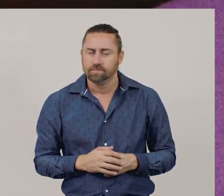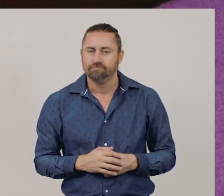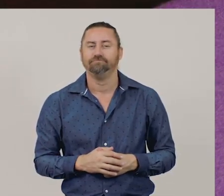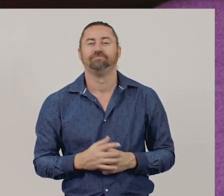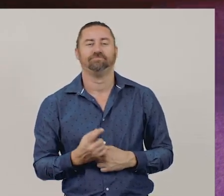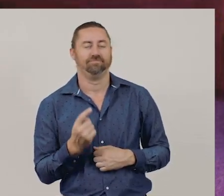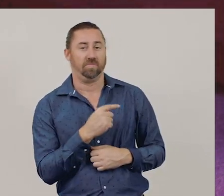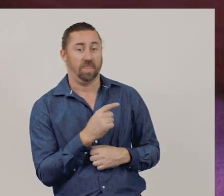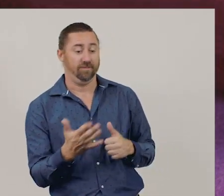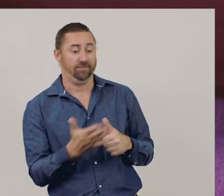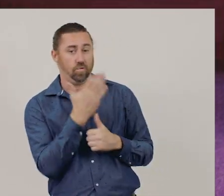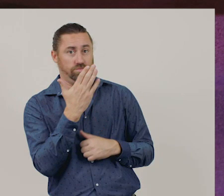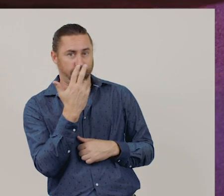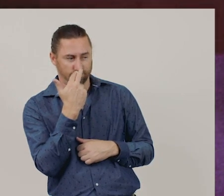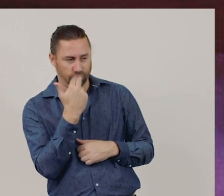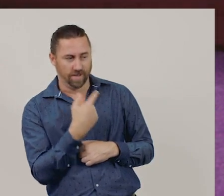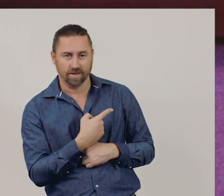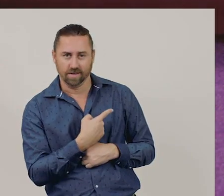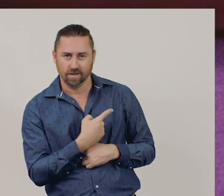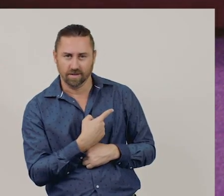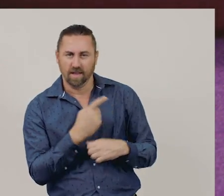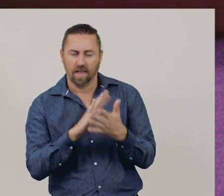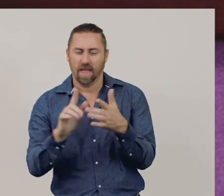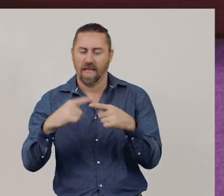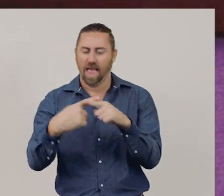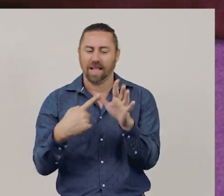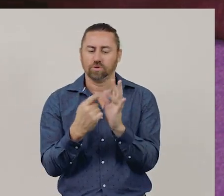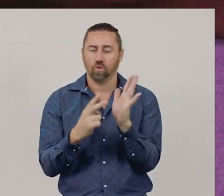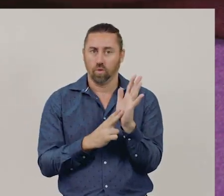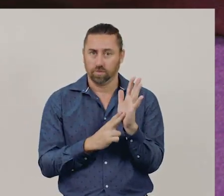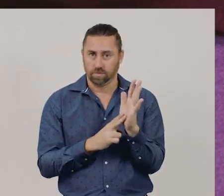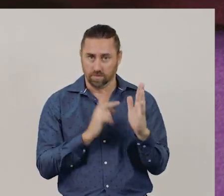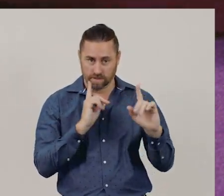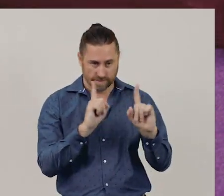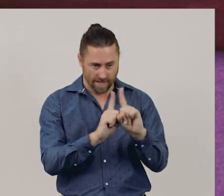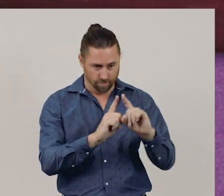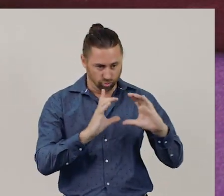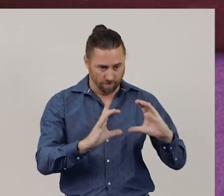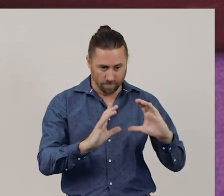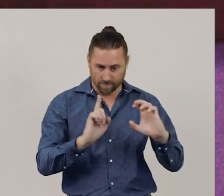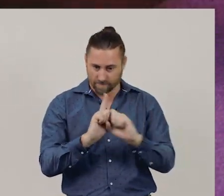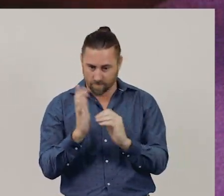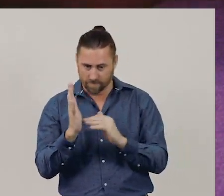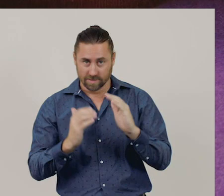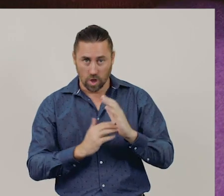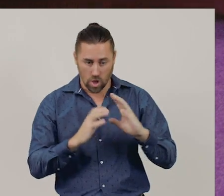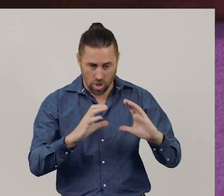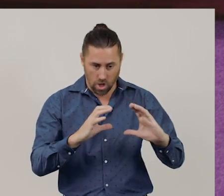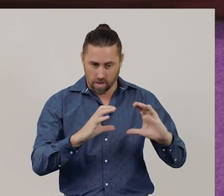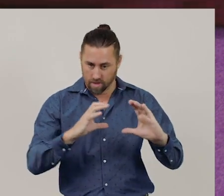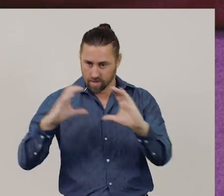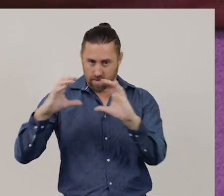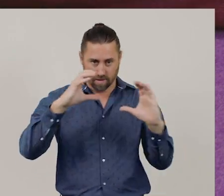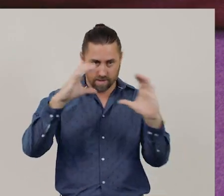It's the hexagons. Now, the hexagons are the same shape, the same size, and facing